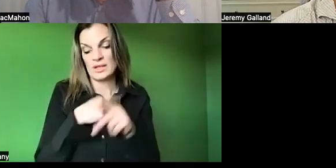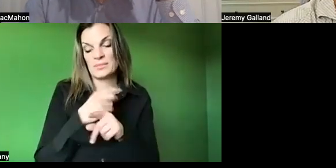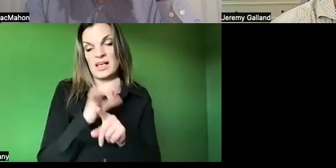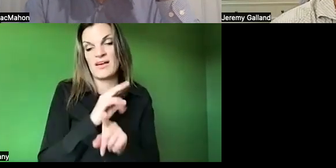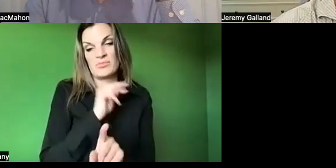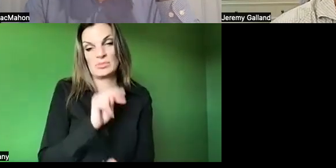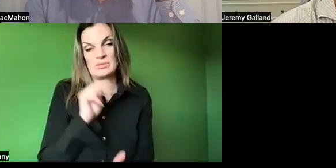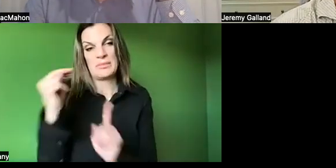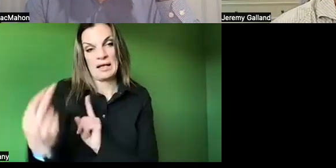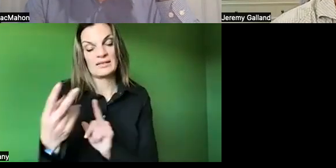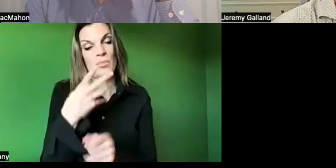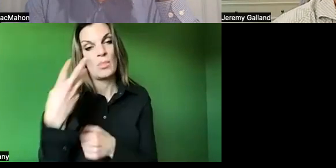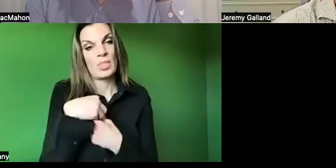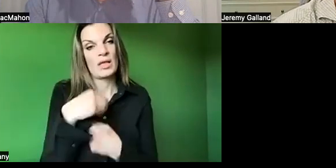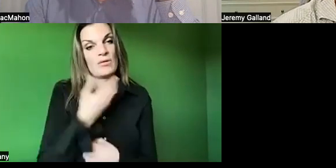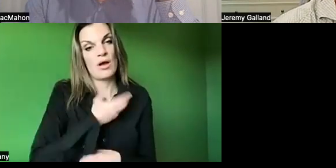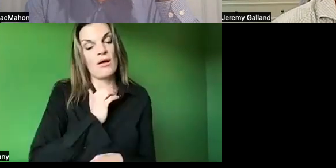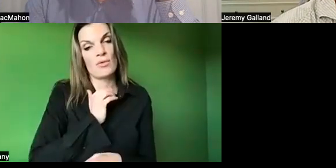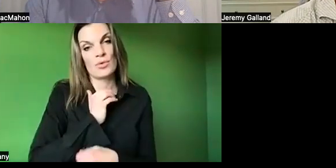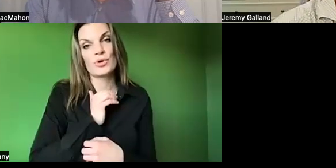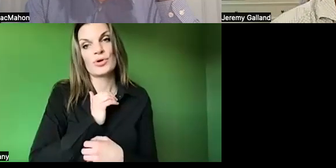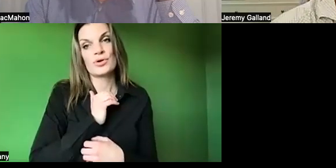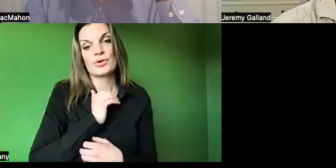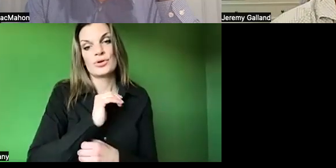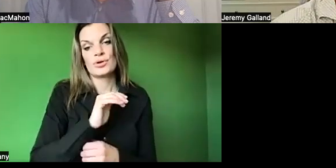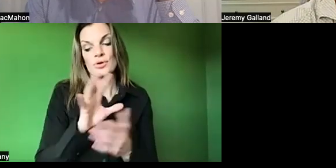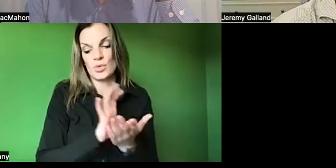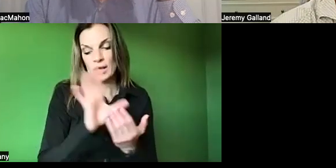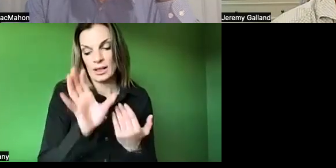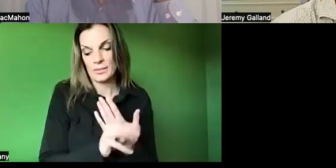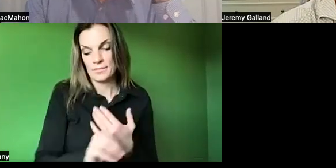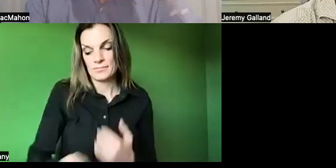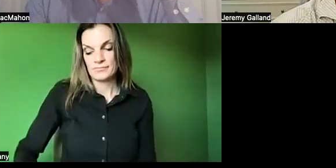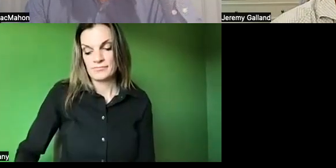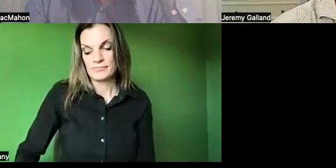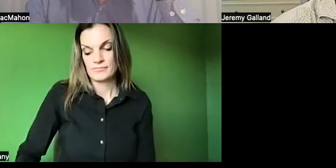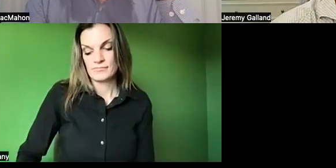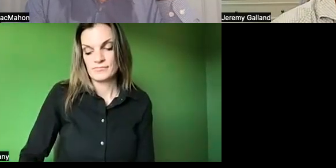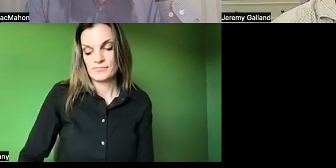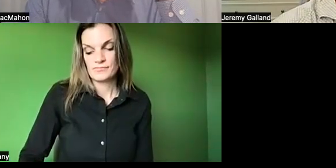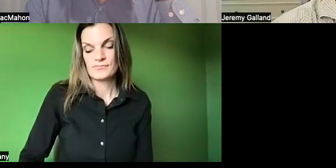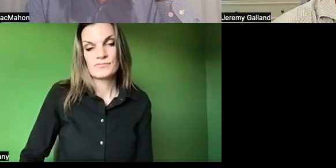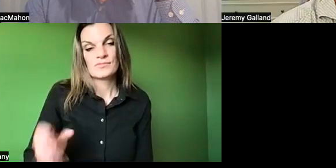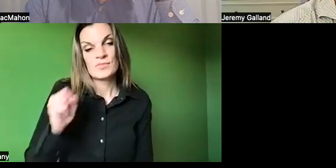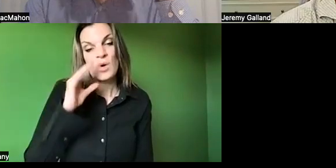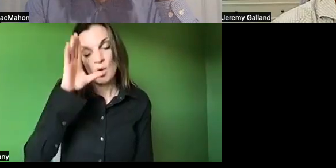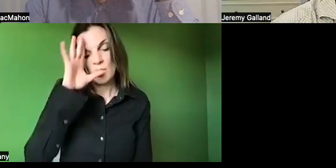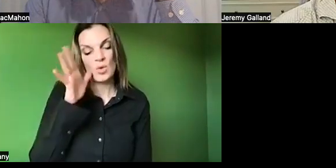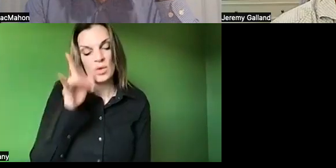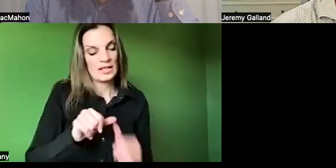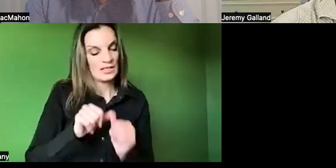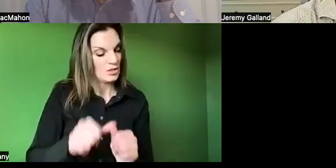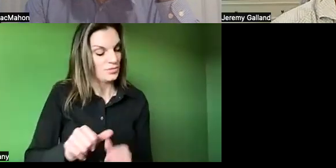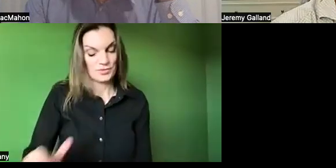perspectives into our units, our curriculums, and our programs. Thank So you. I hope and know it will